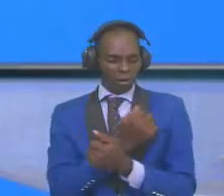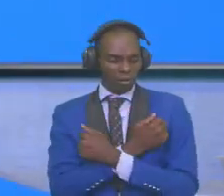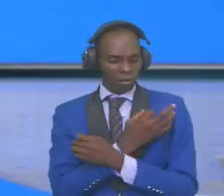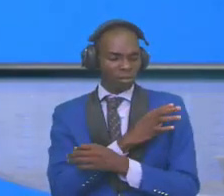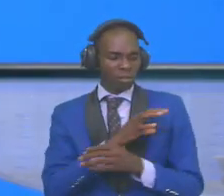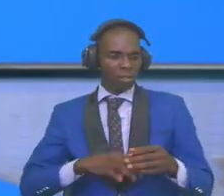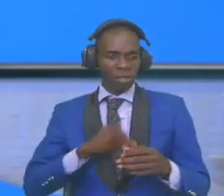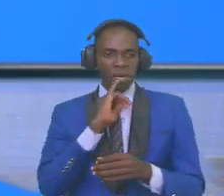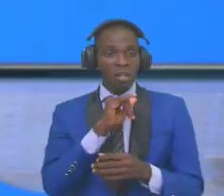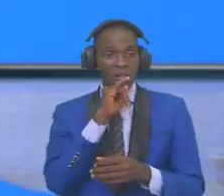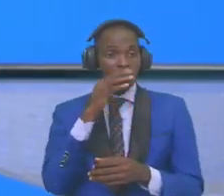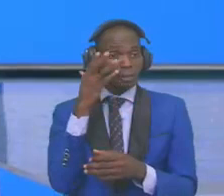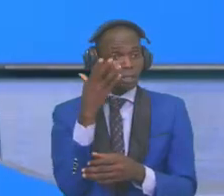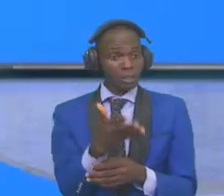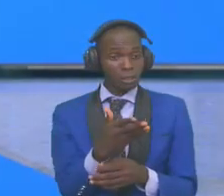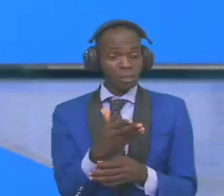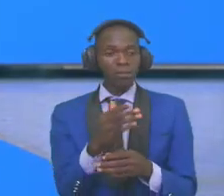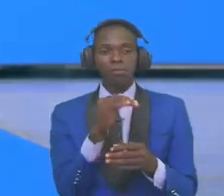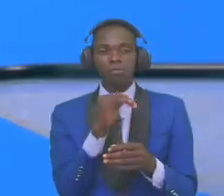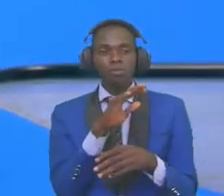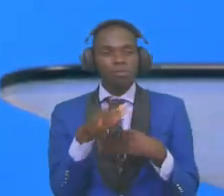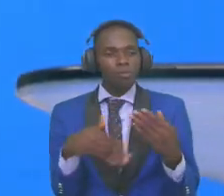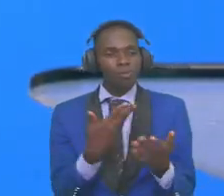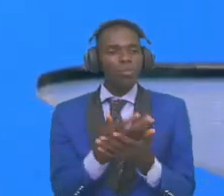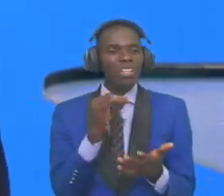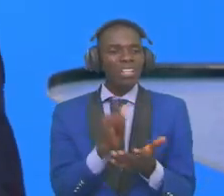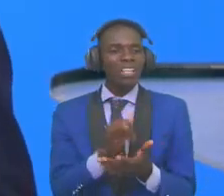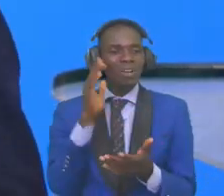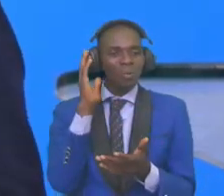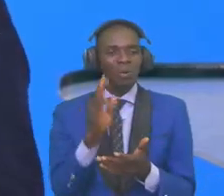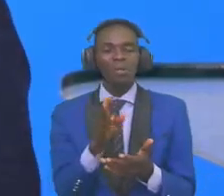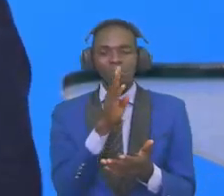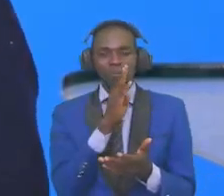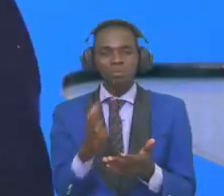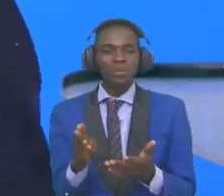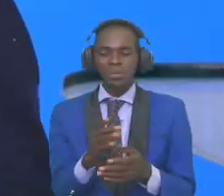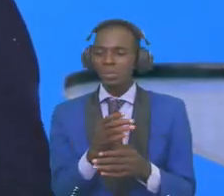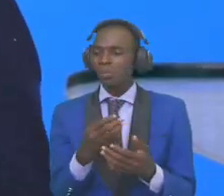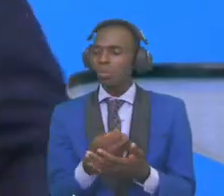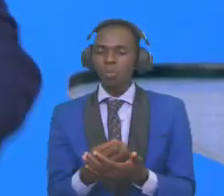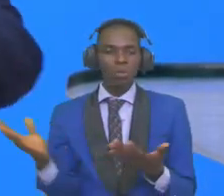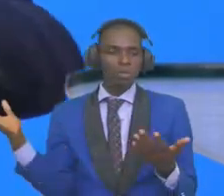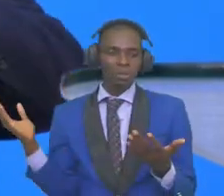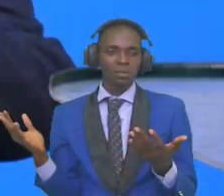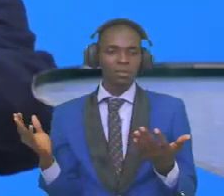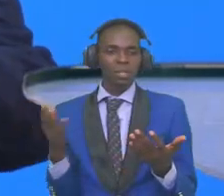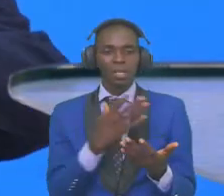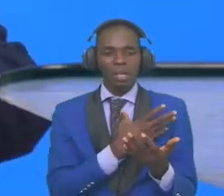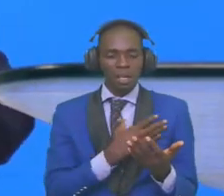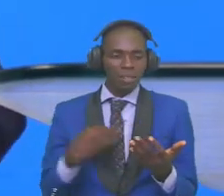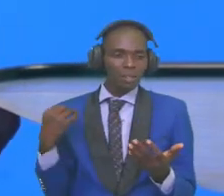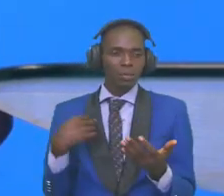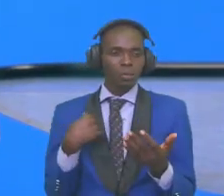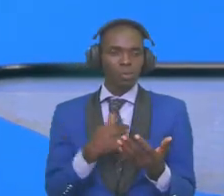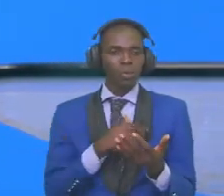Christ is not there, all that will be chaff, burnt away, and will